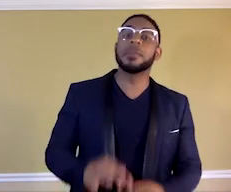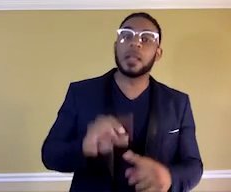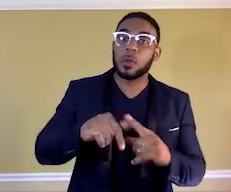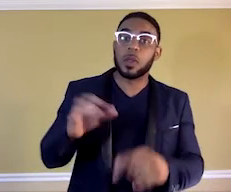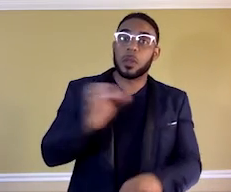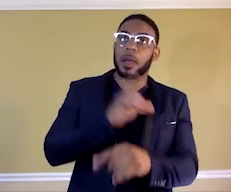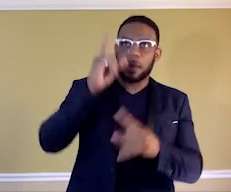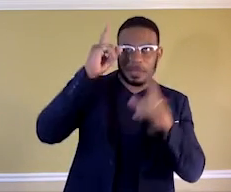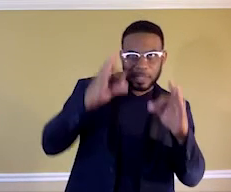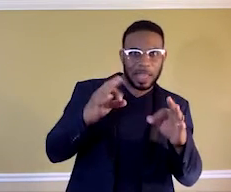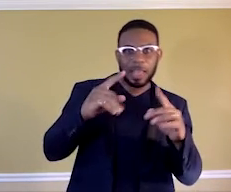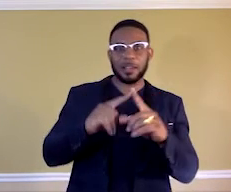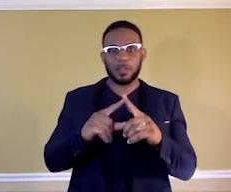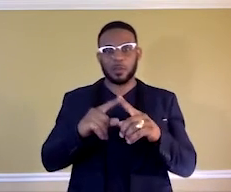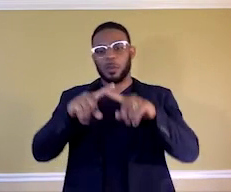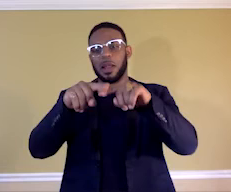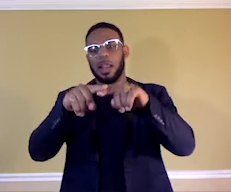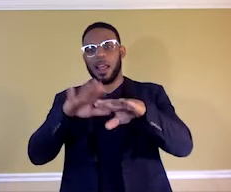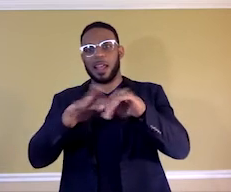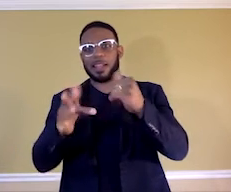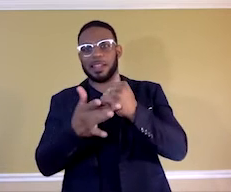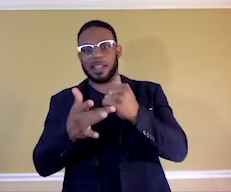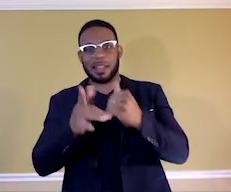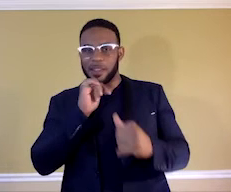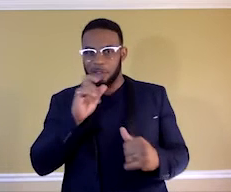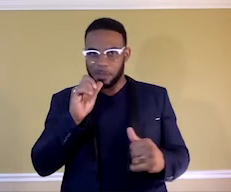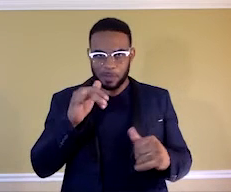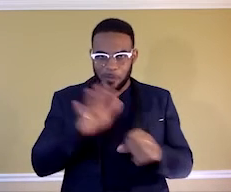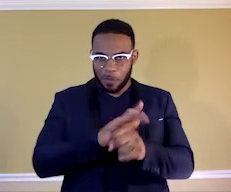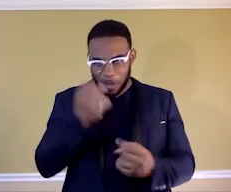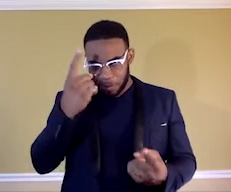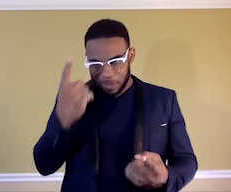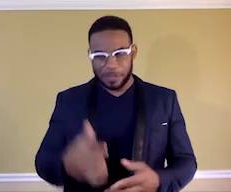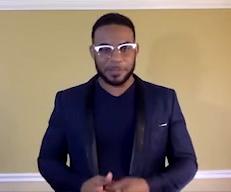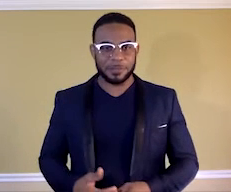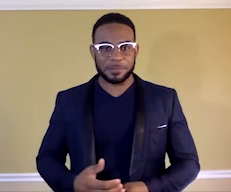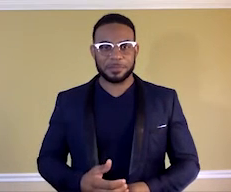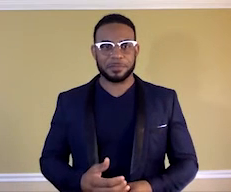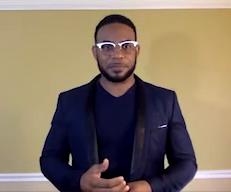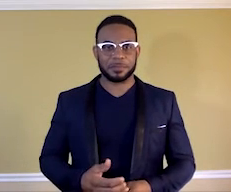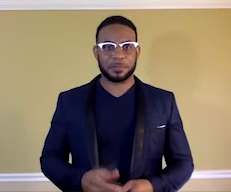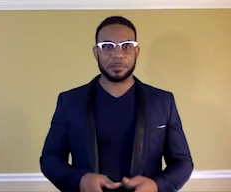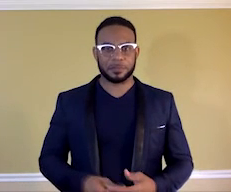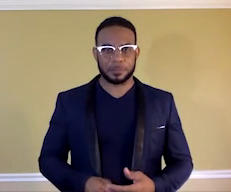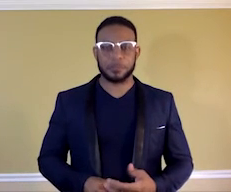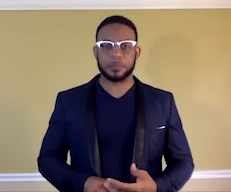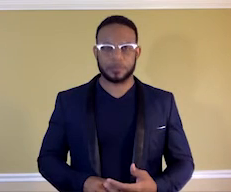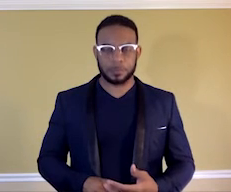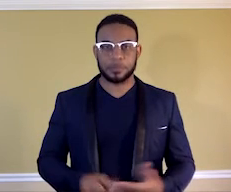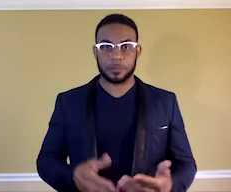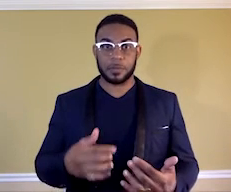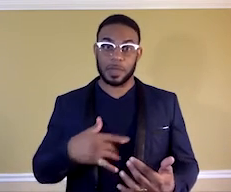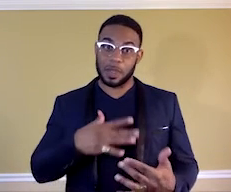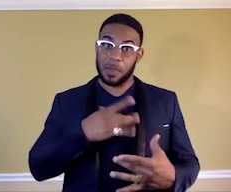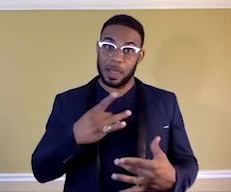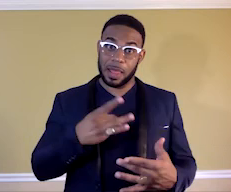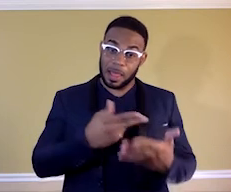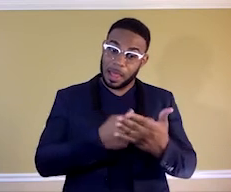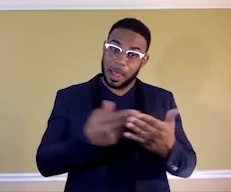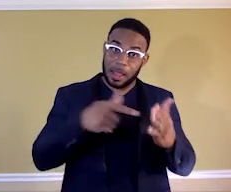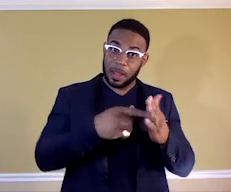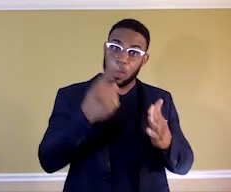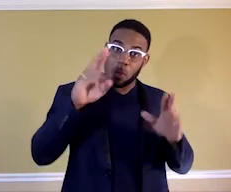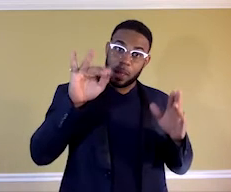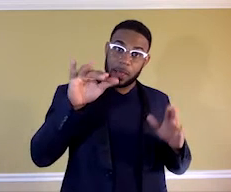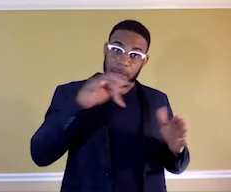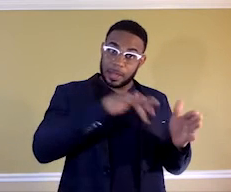those powers choose to rely on technology they don't fully understand. On that note, I would like to highlight this one